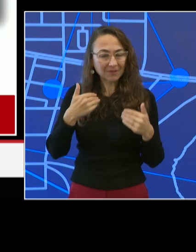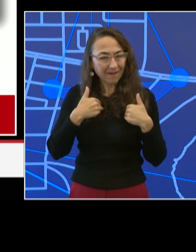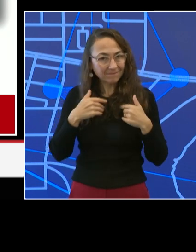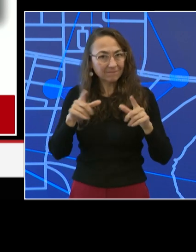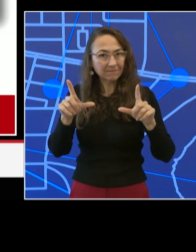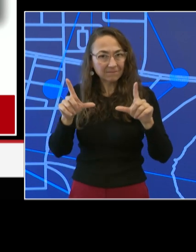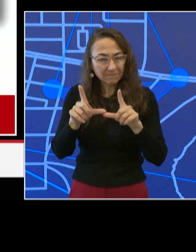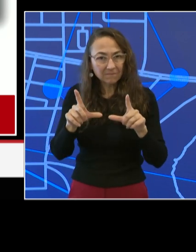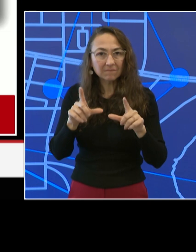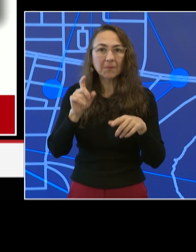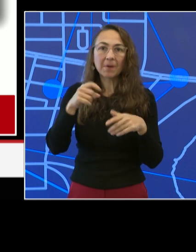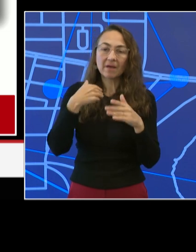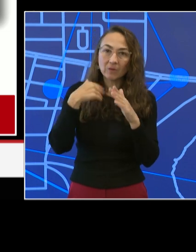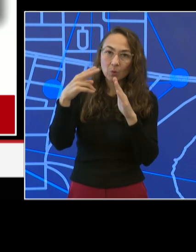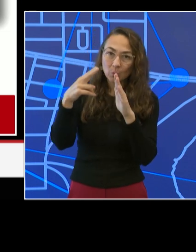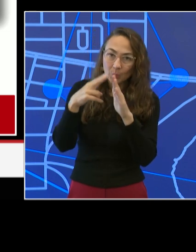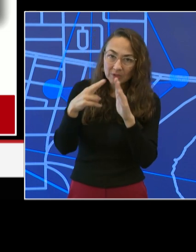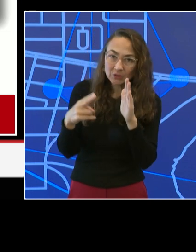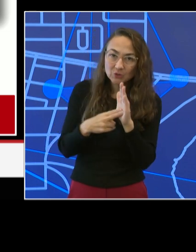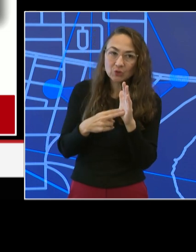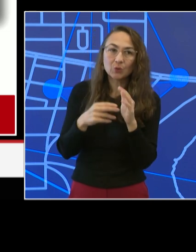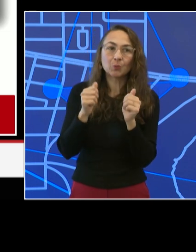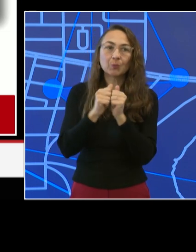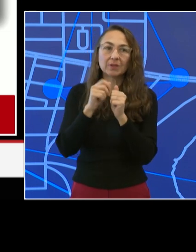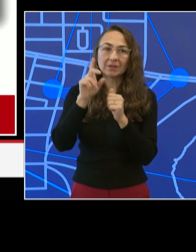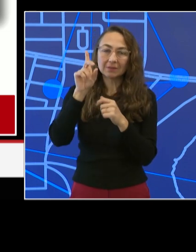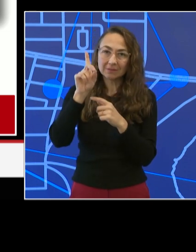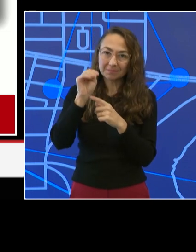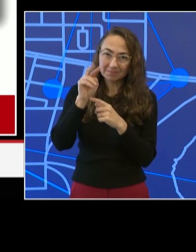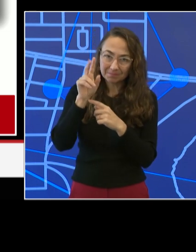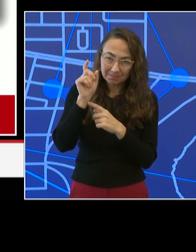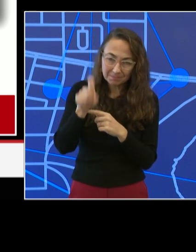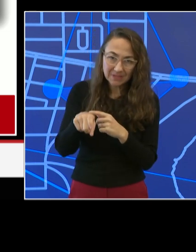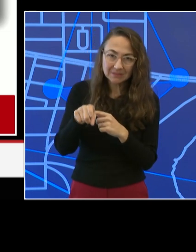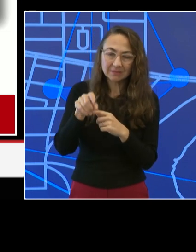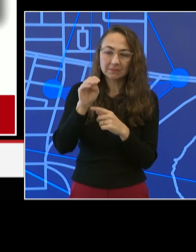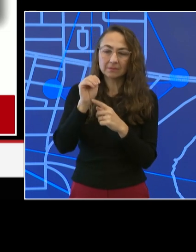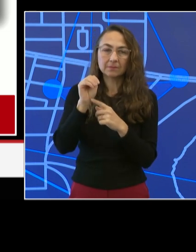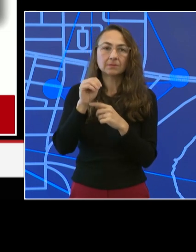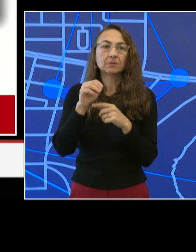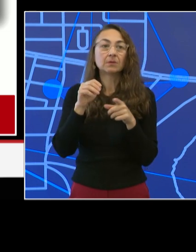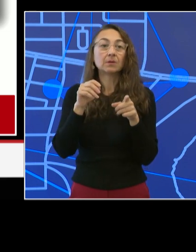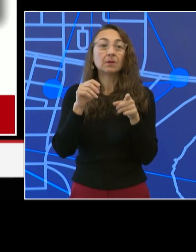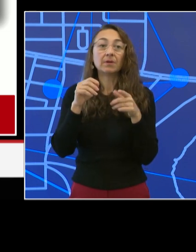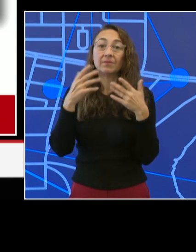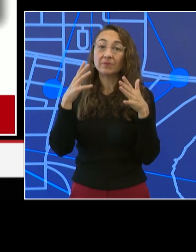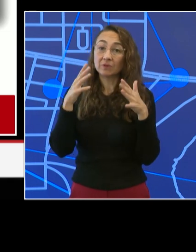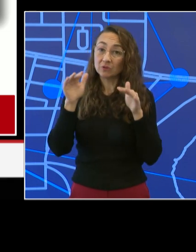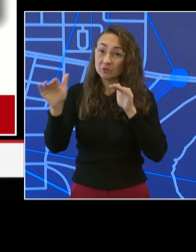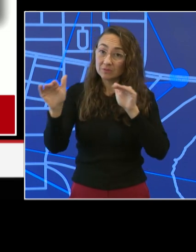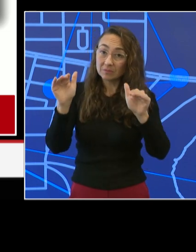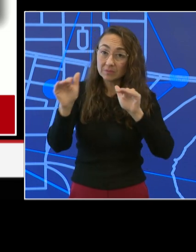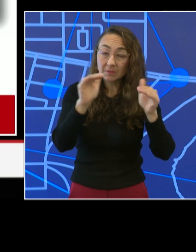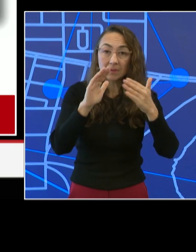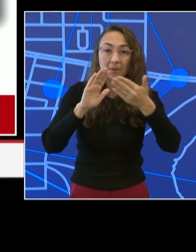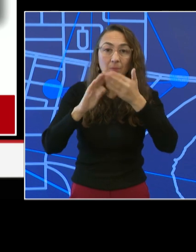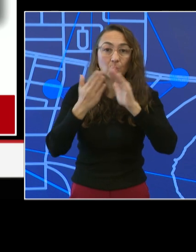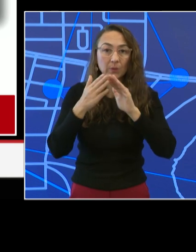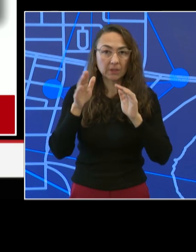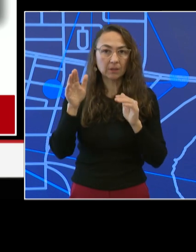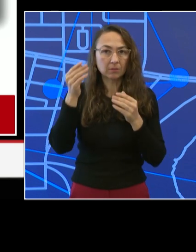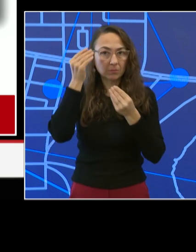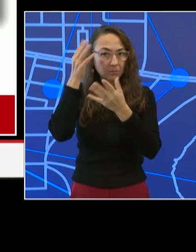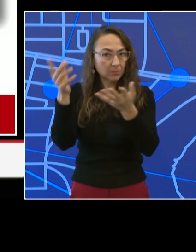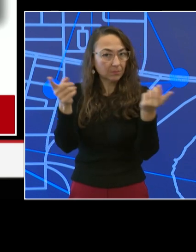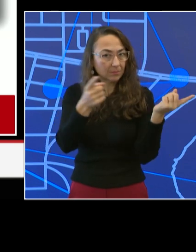DMV. Before enforcement began, we reiterated in all of our communities the need for